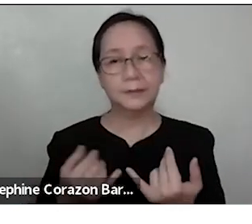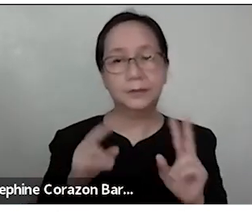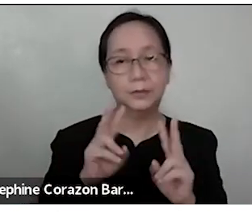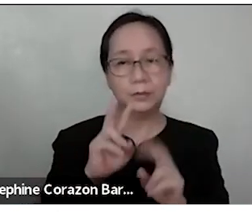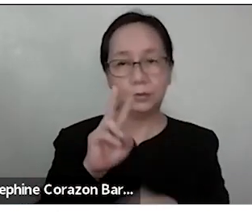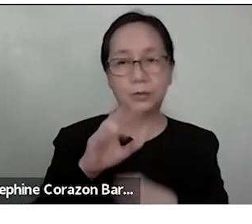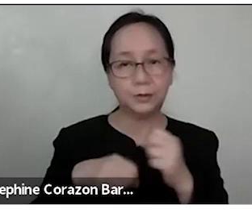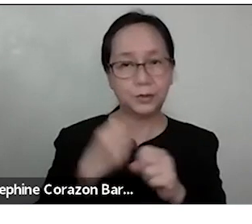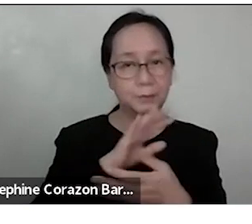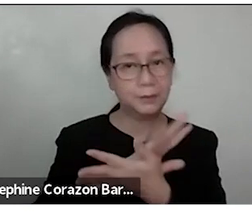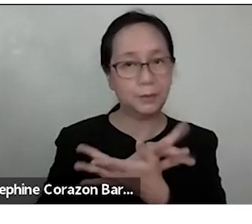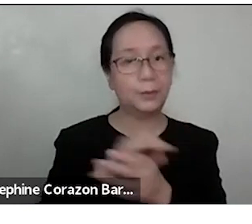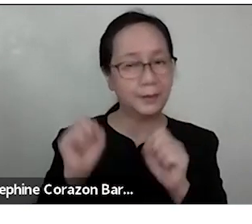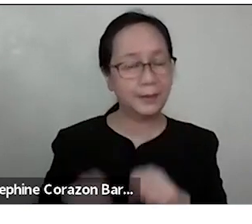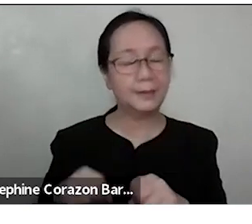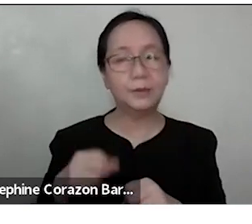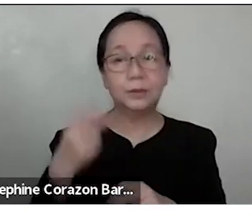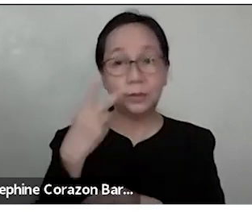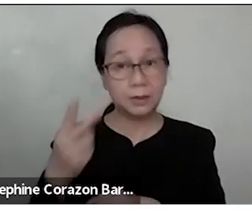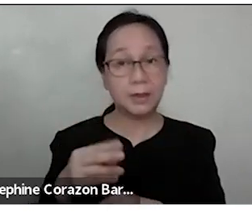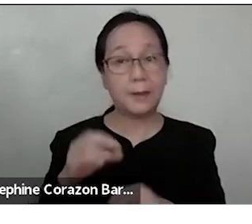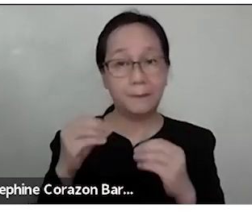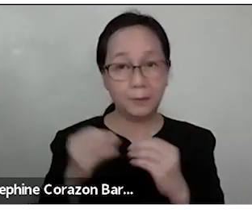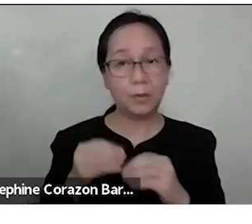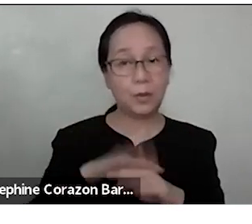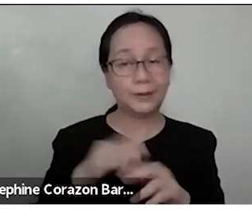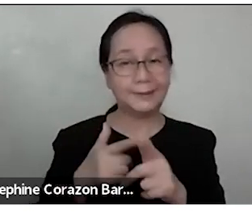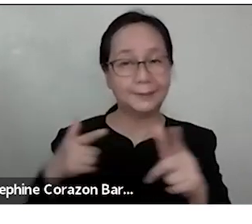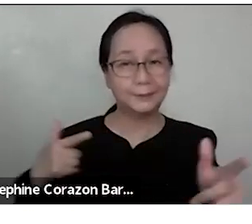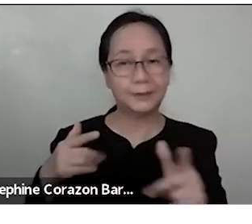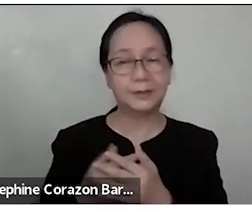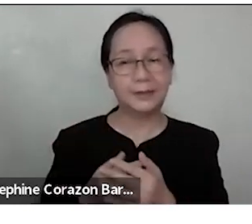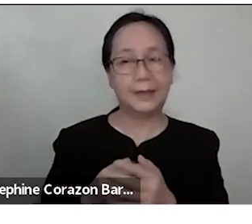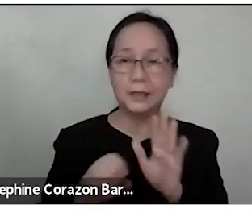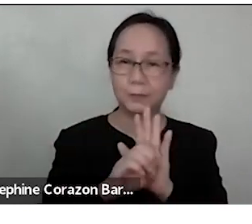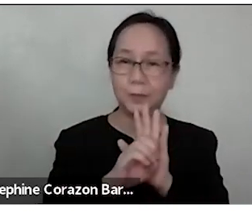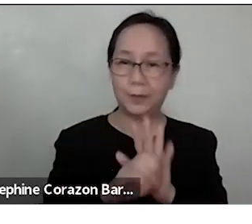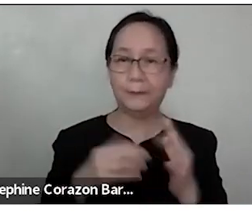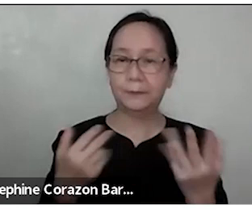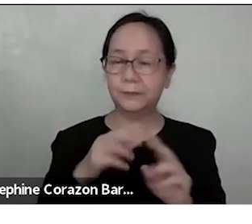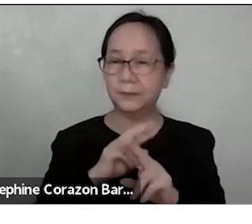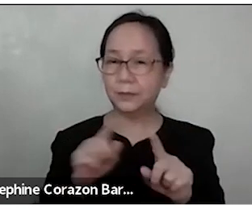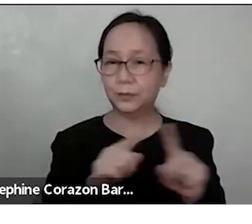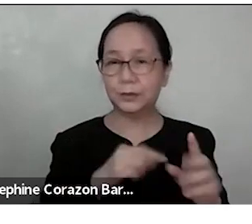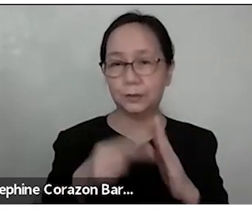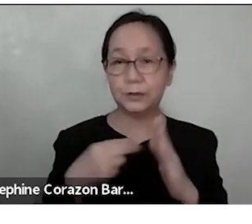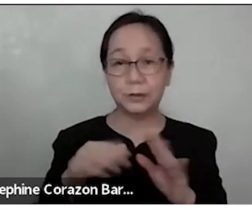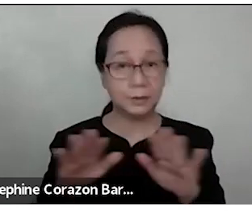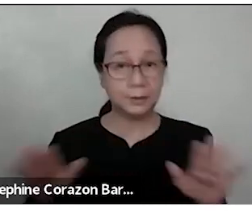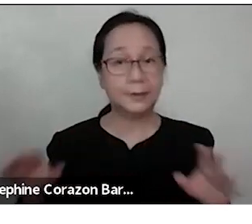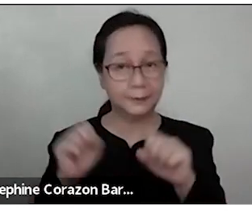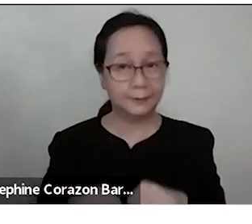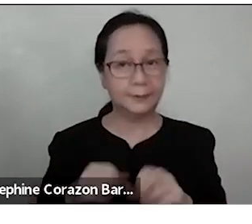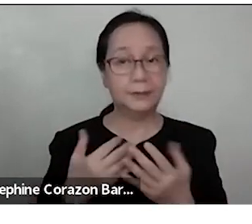into the pandemic, we are able to see more online spaces exemplifying these different roles that children can take, especially